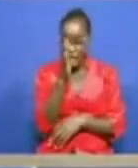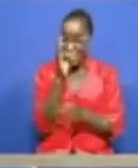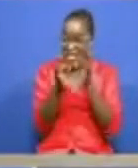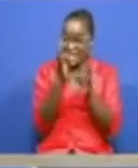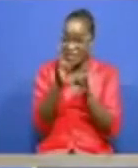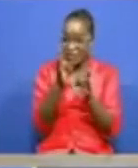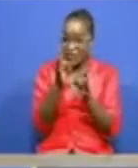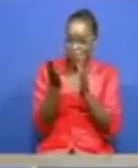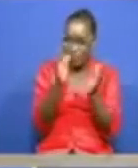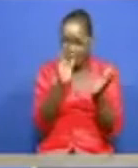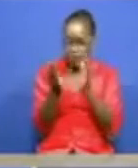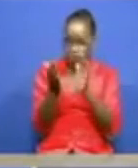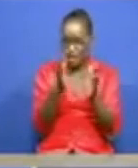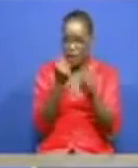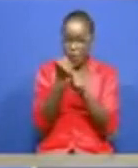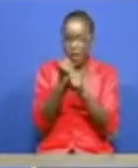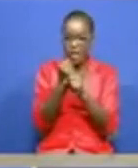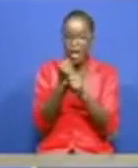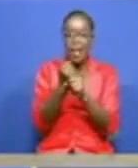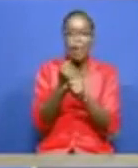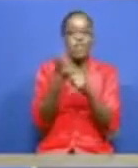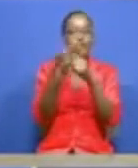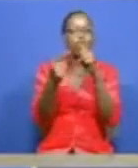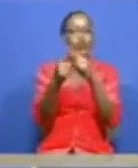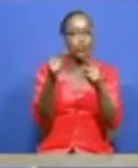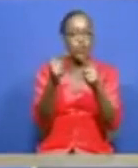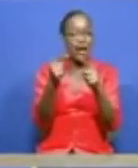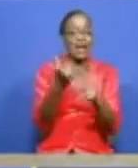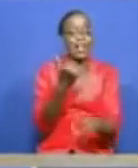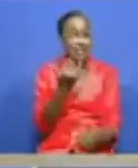if you waver and do the wrong thing,